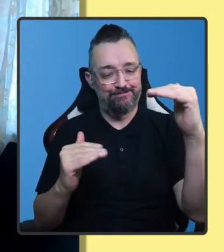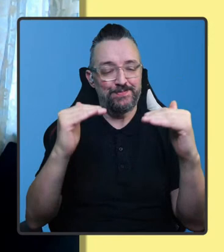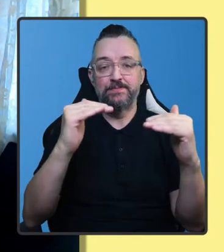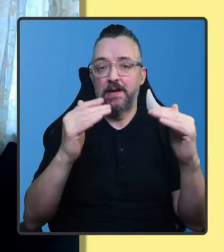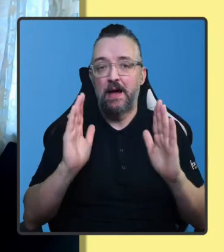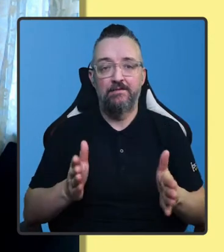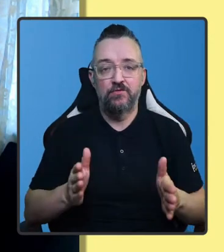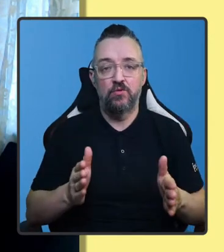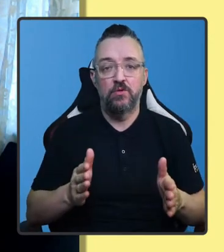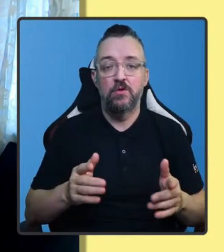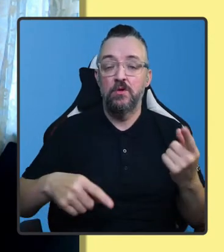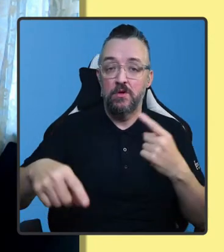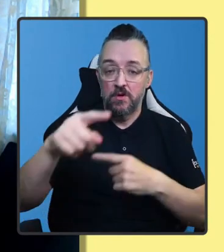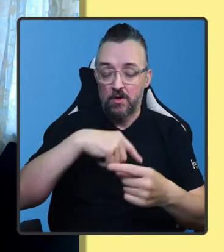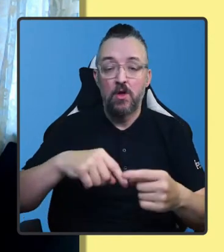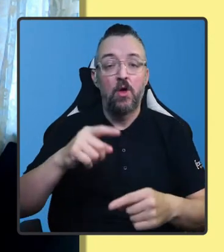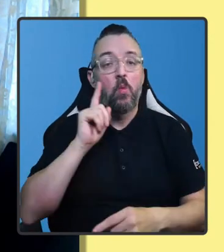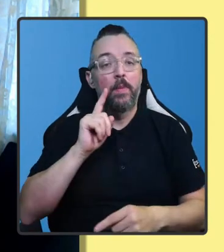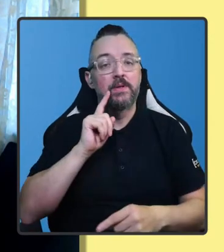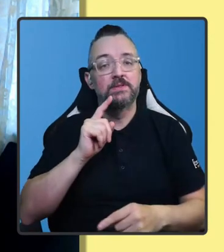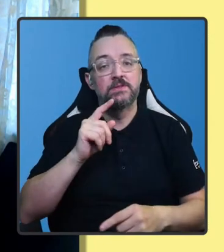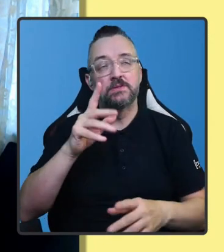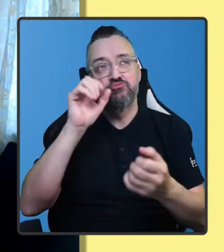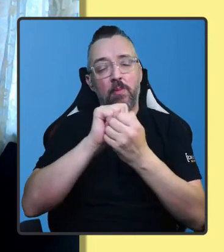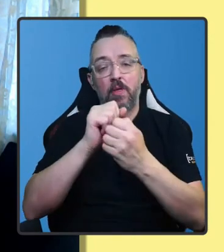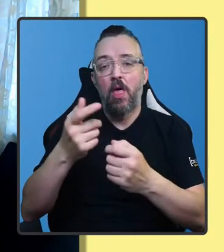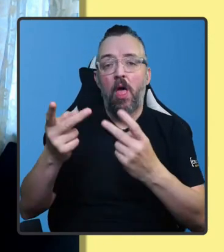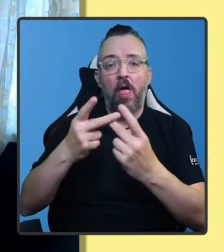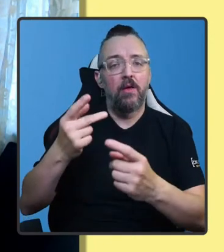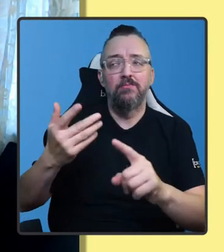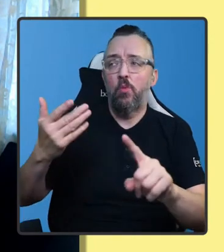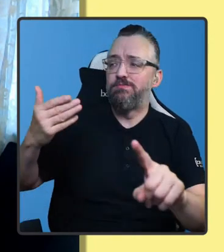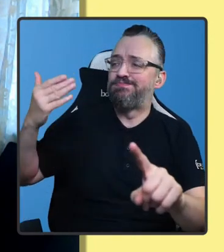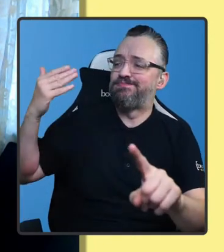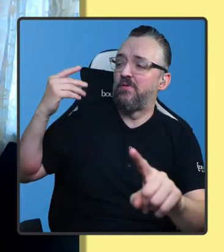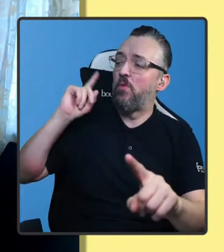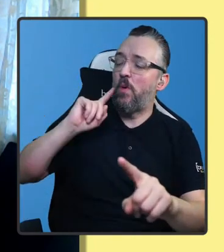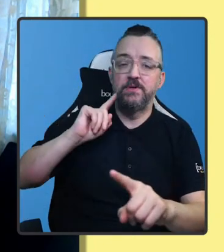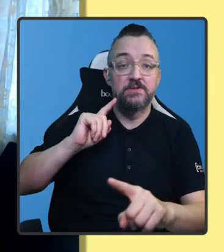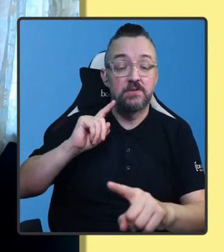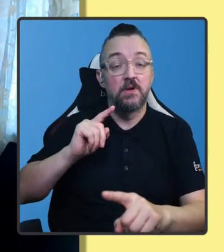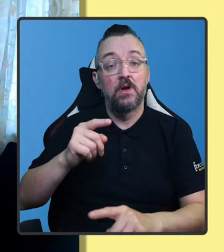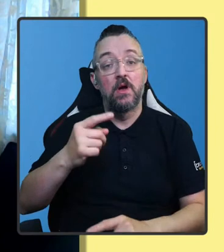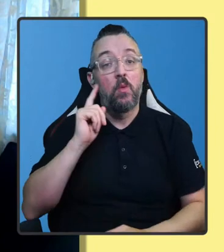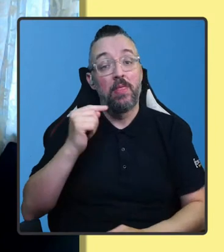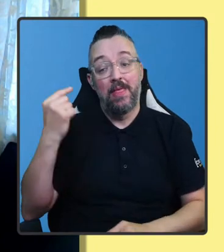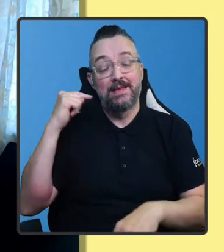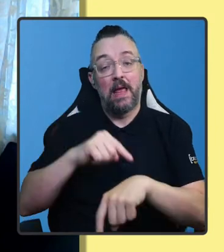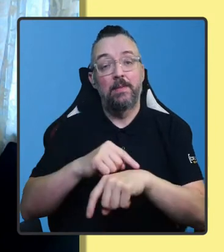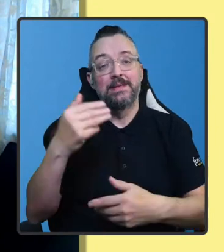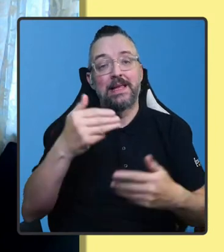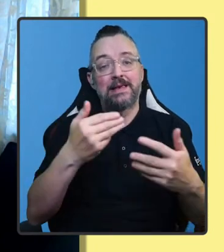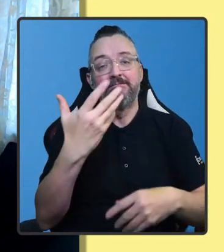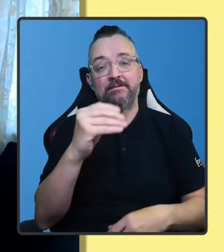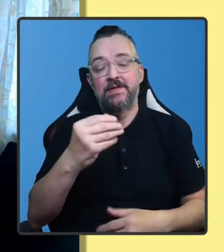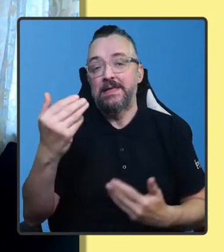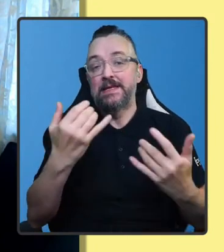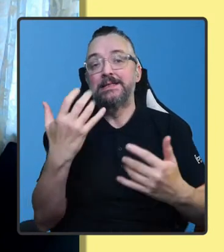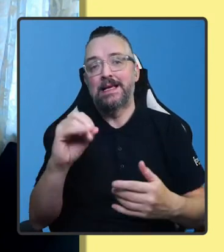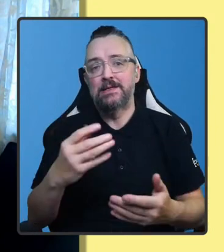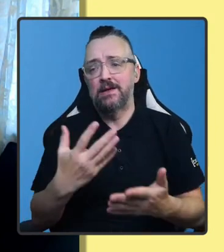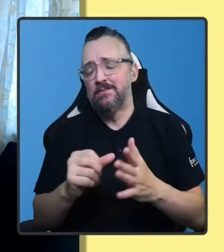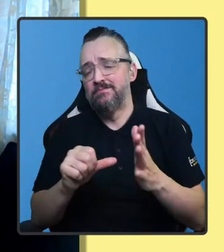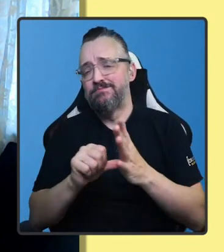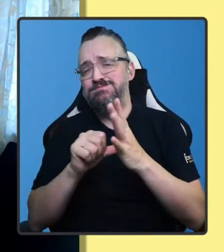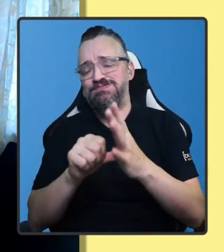stands on the shoulders of those who have gone before us. I know that women in their 50s and 60s had it a lot harder than I did, and I've always learned something